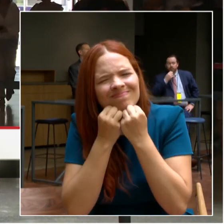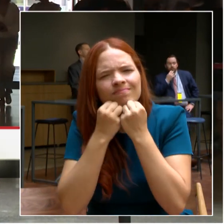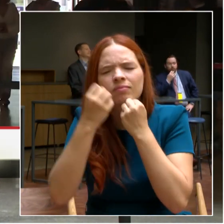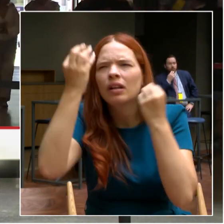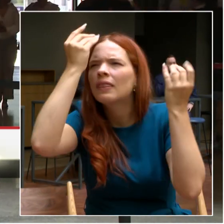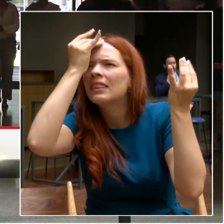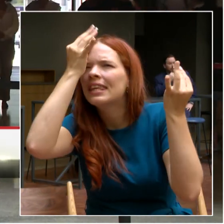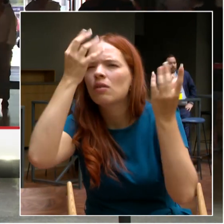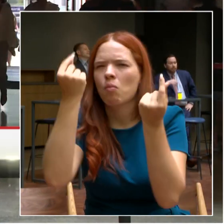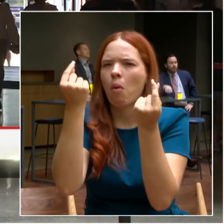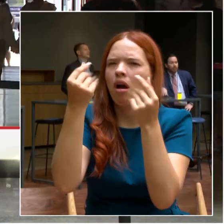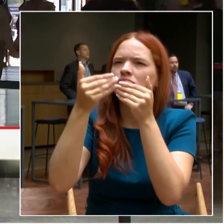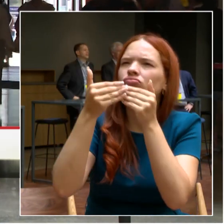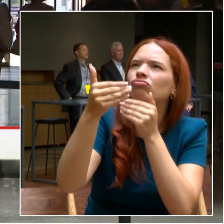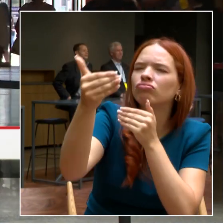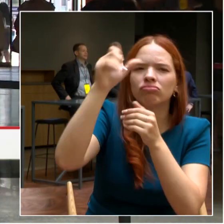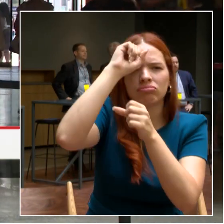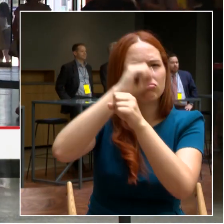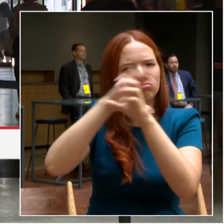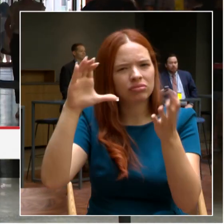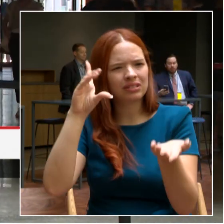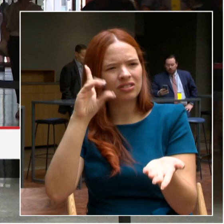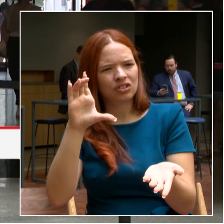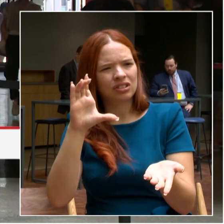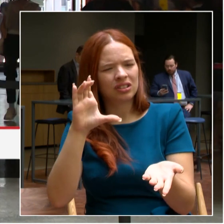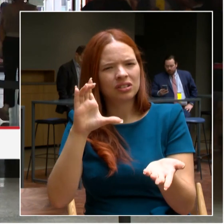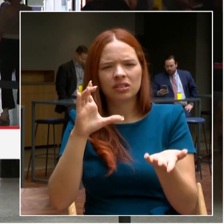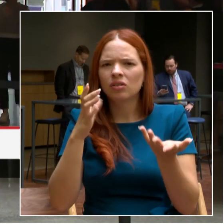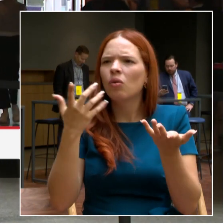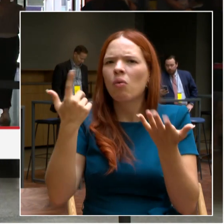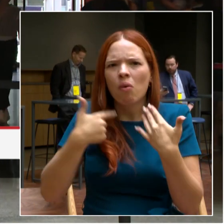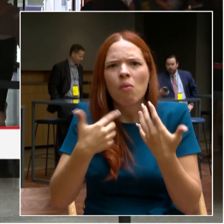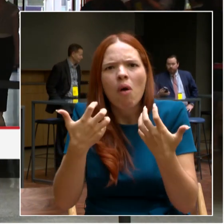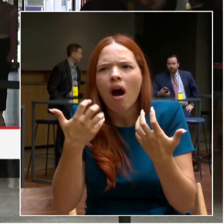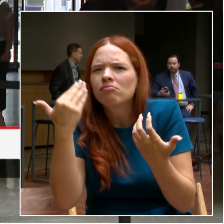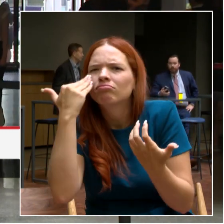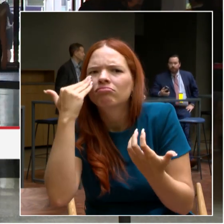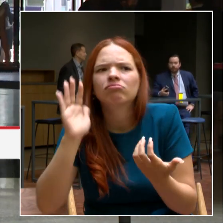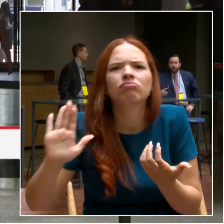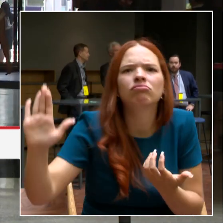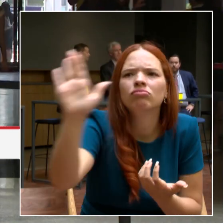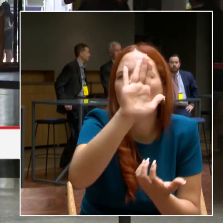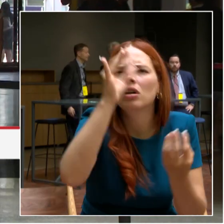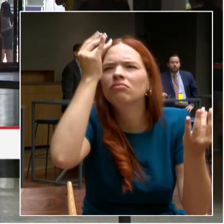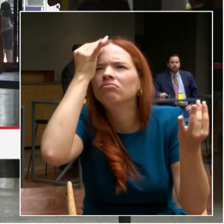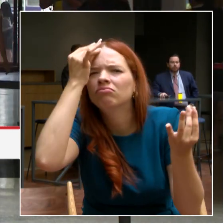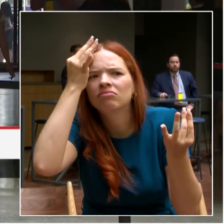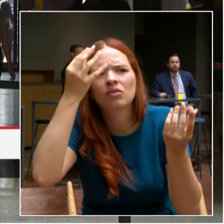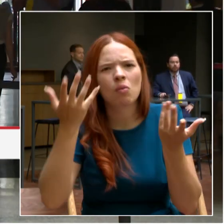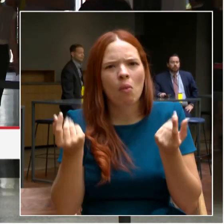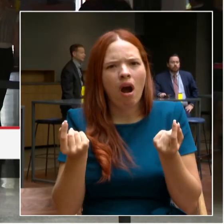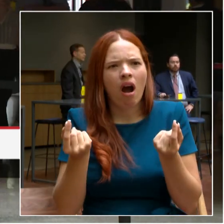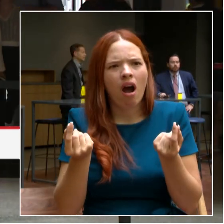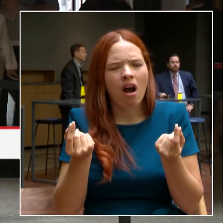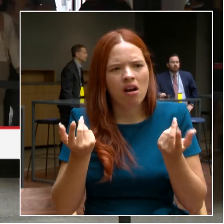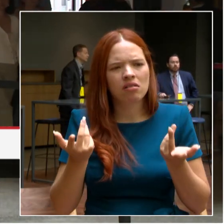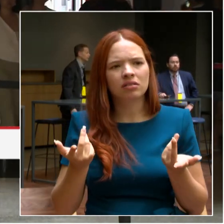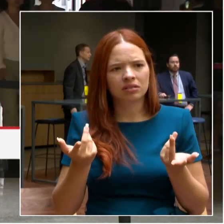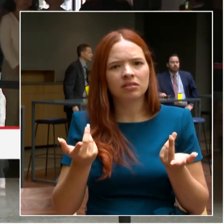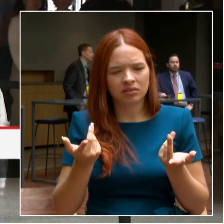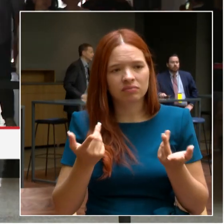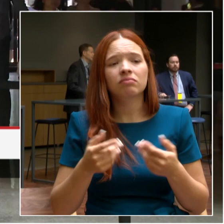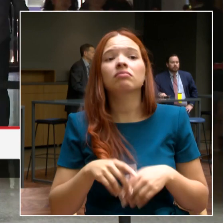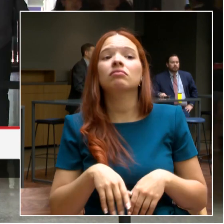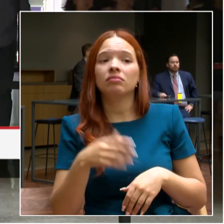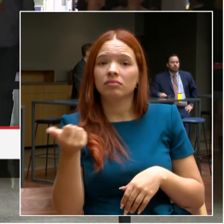that you think can really help to take our downtown to a new level. We have some national guests who are here, folks with perspectives from other